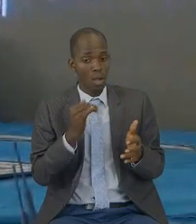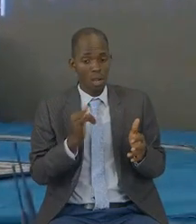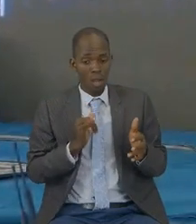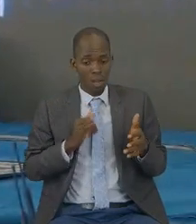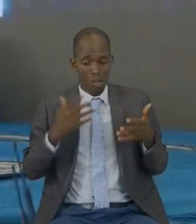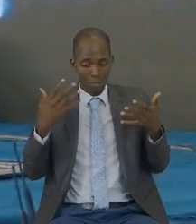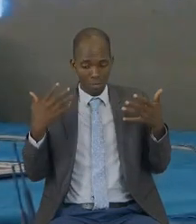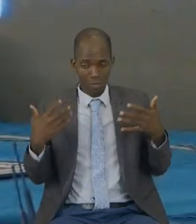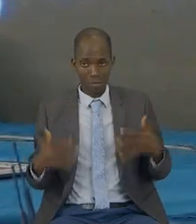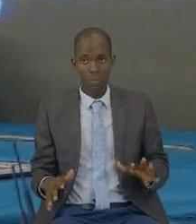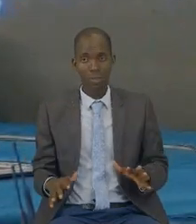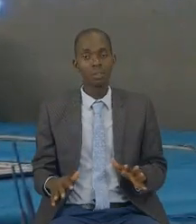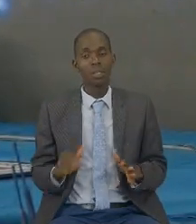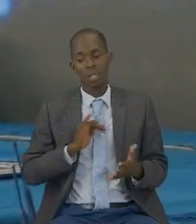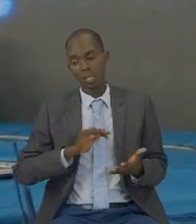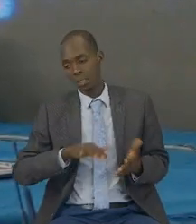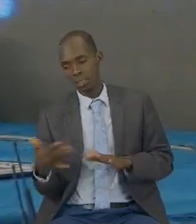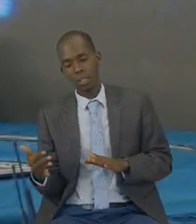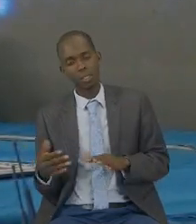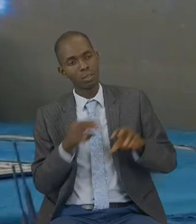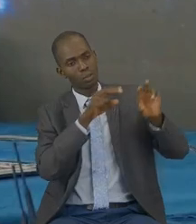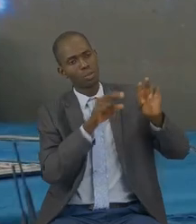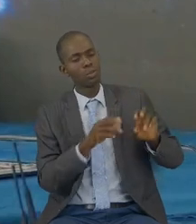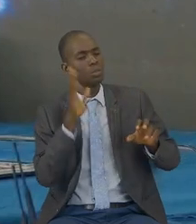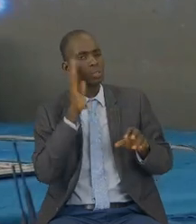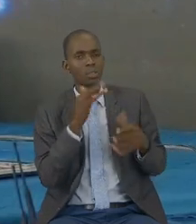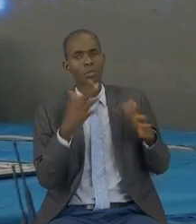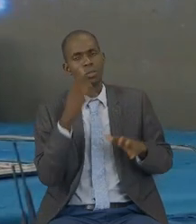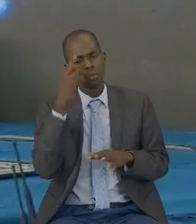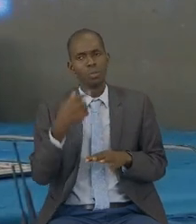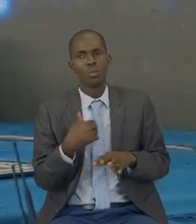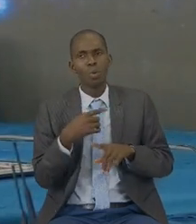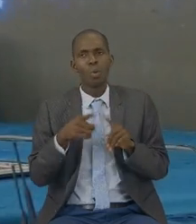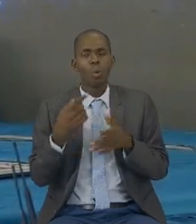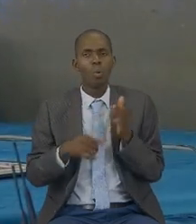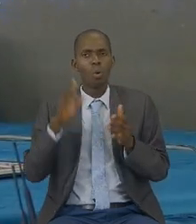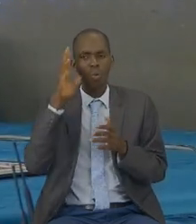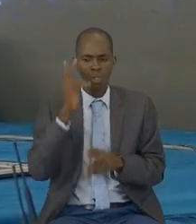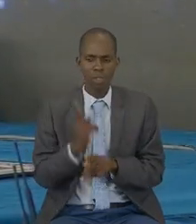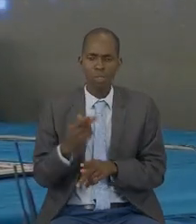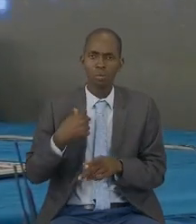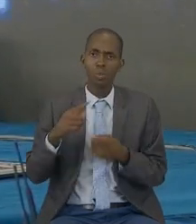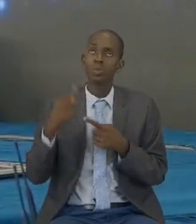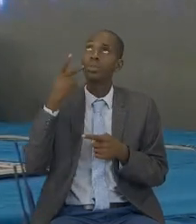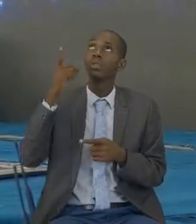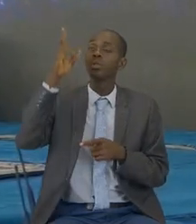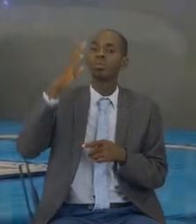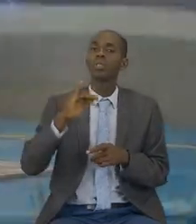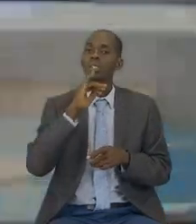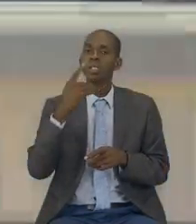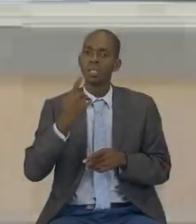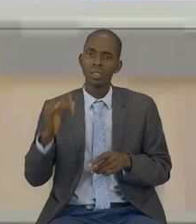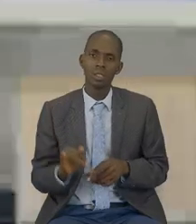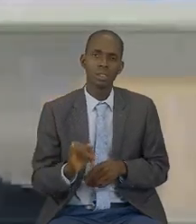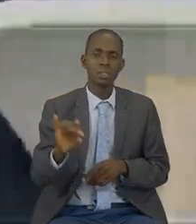leave, everything is over. But what will recommend me to God in eternity is not the throne upon which I